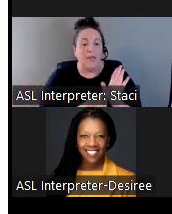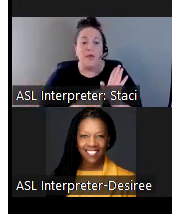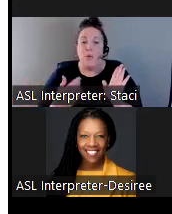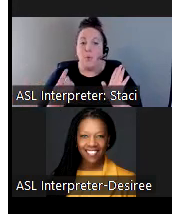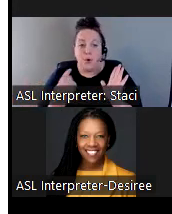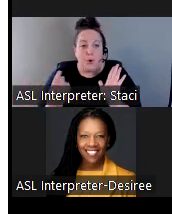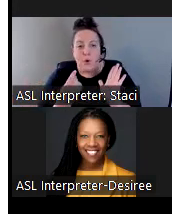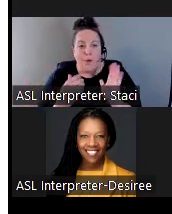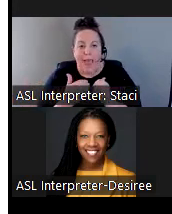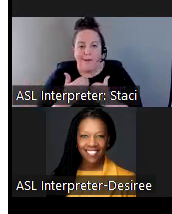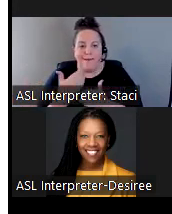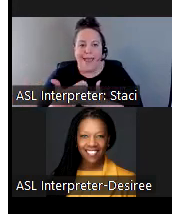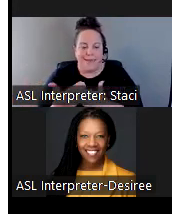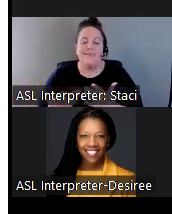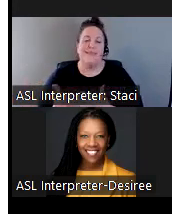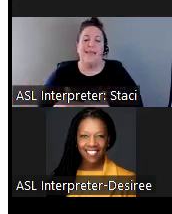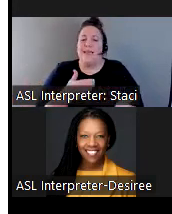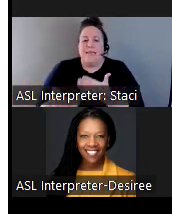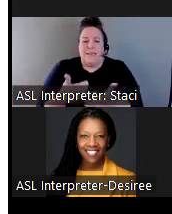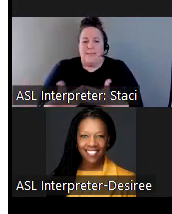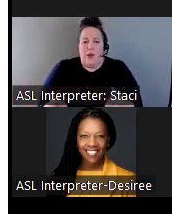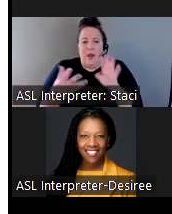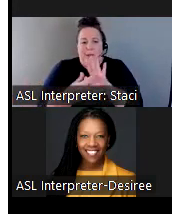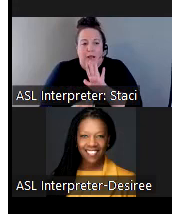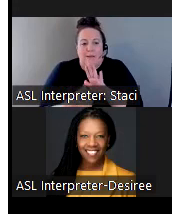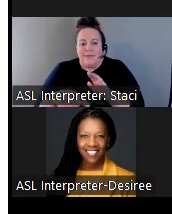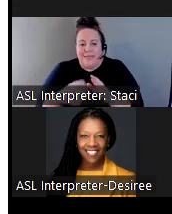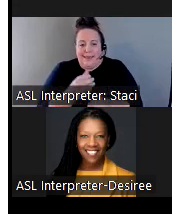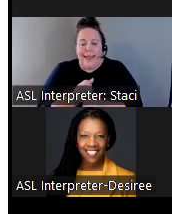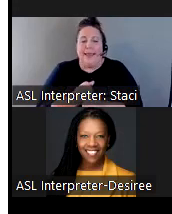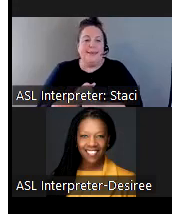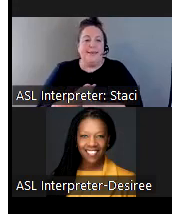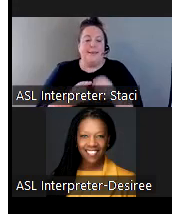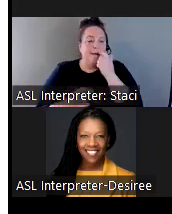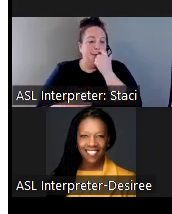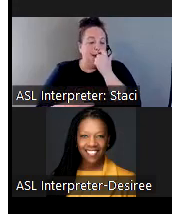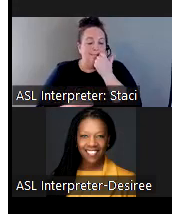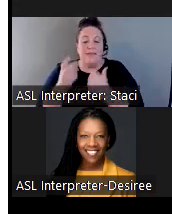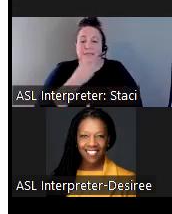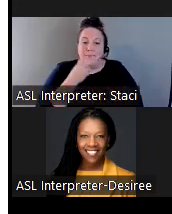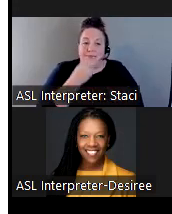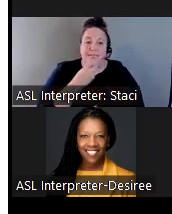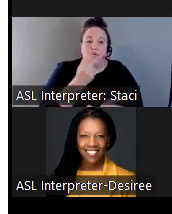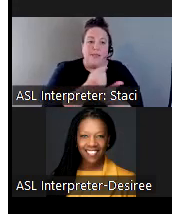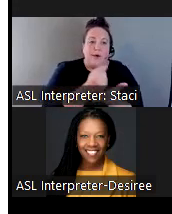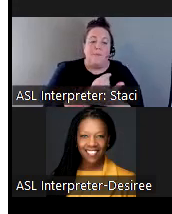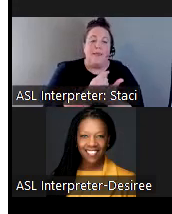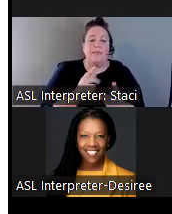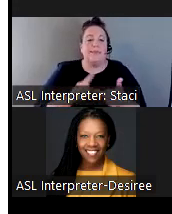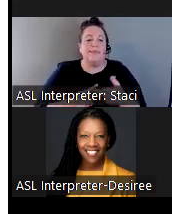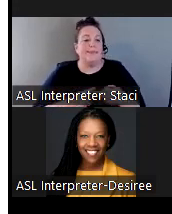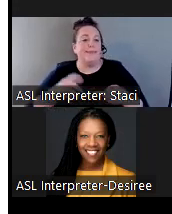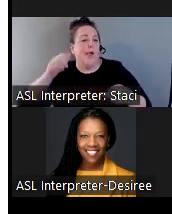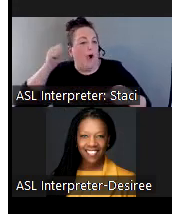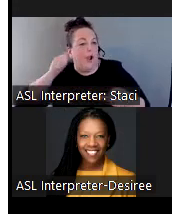thing I do? And it doesn't matter how many copies they get of this. If a speech pathologist sees the child, if the audiologist sees